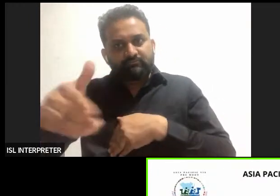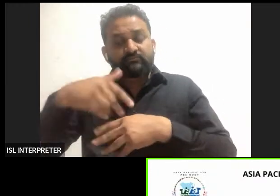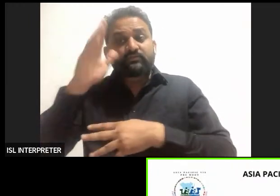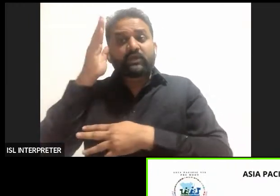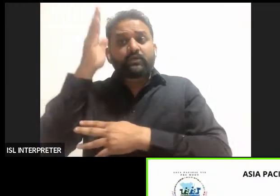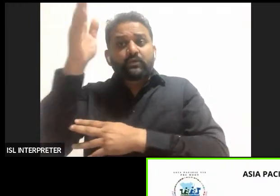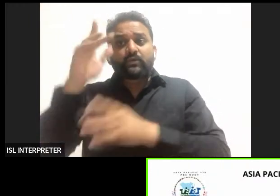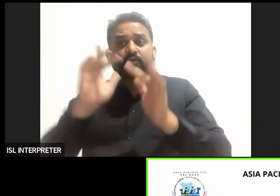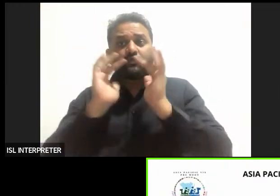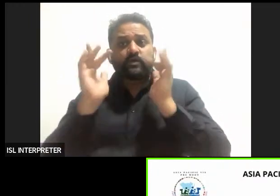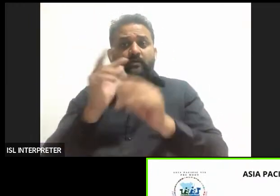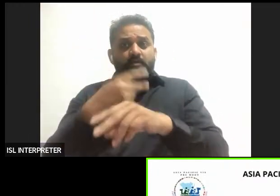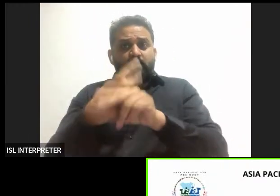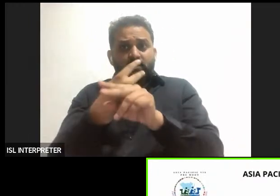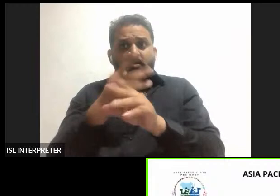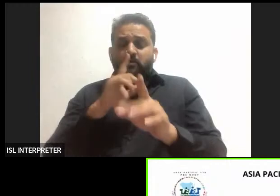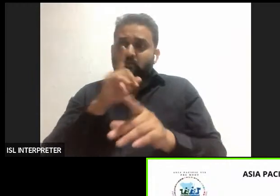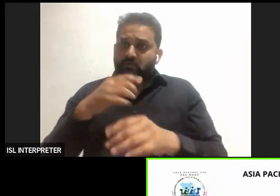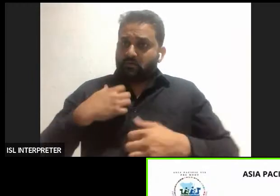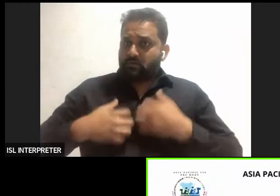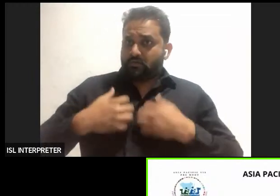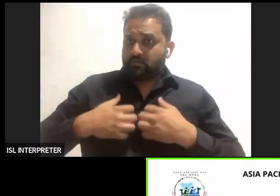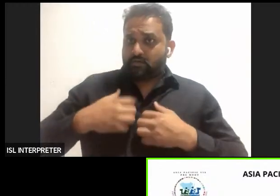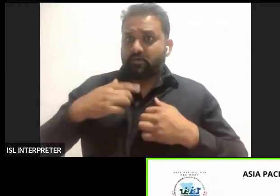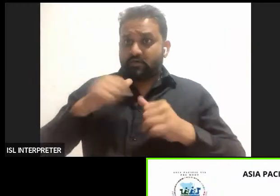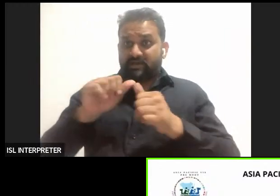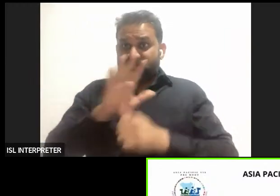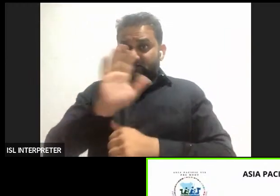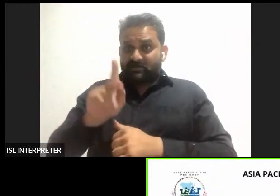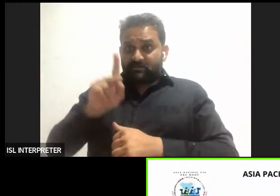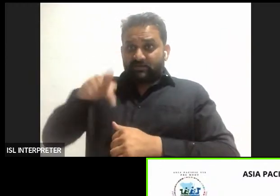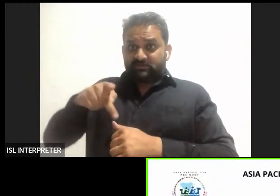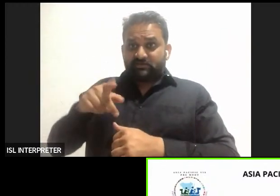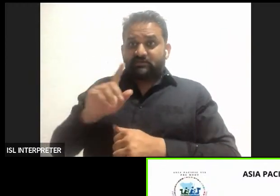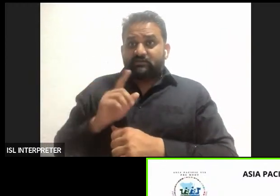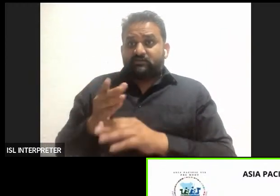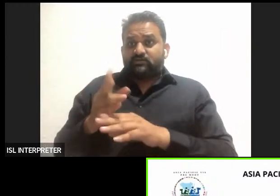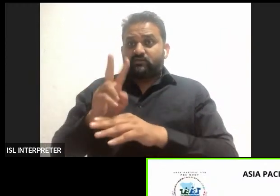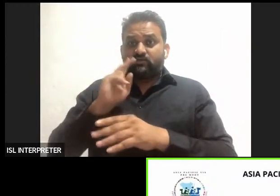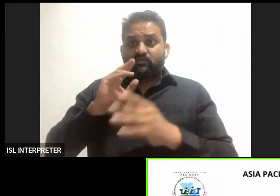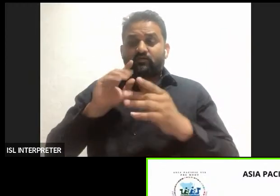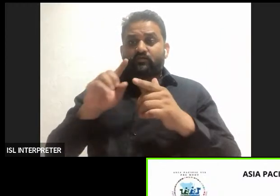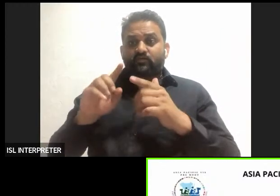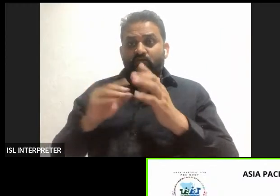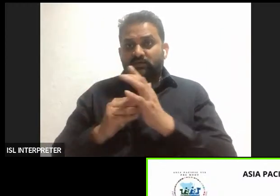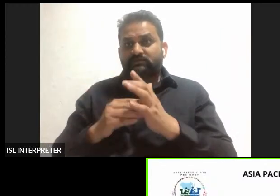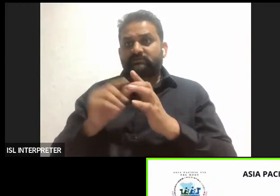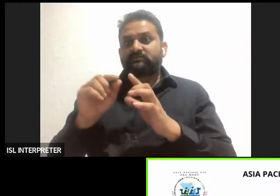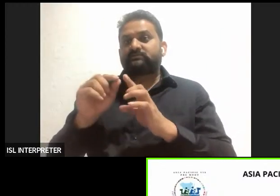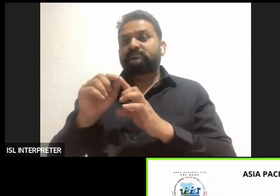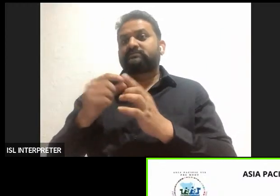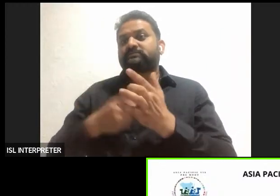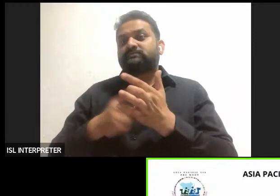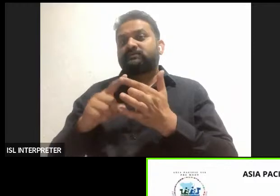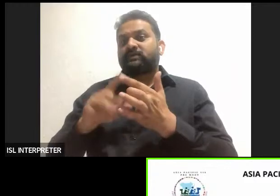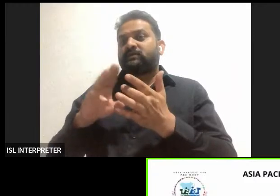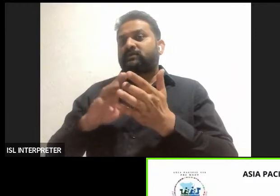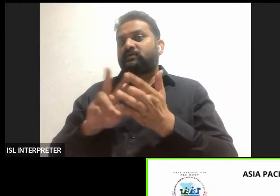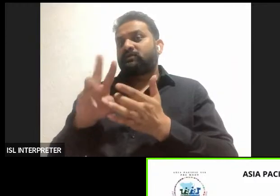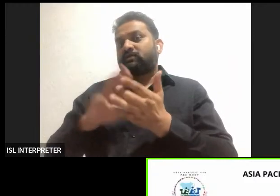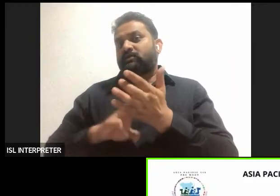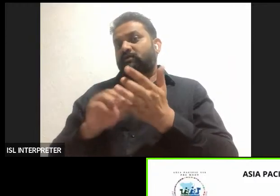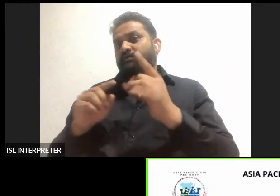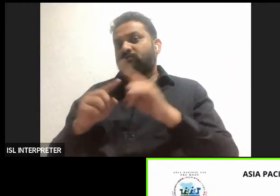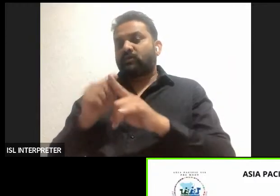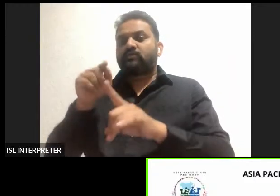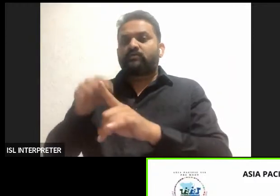and are extremely excited for the first Asia Pacific WIS pre-moot. Till then, I hope everybody across this forum keeps safe.